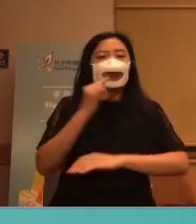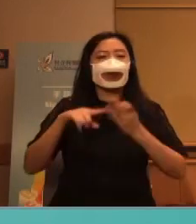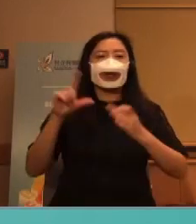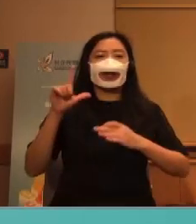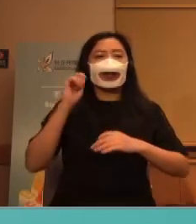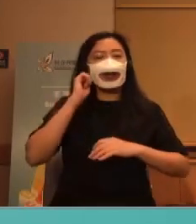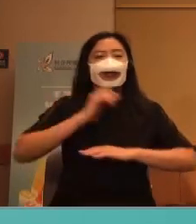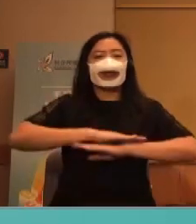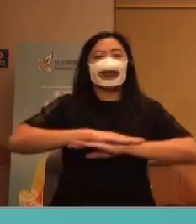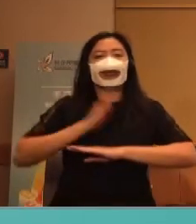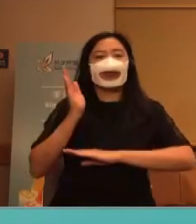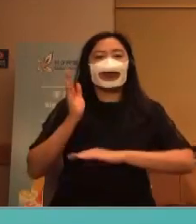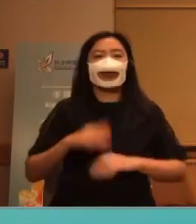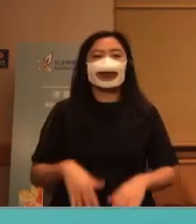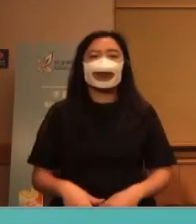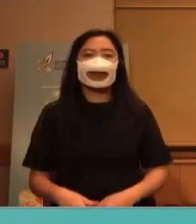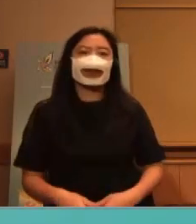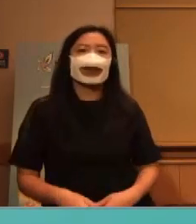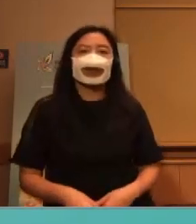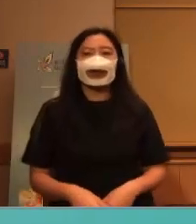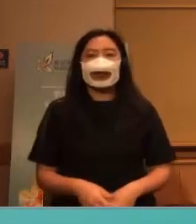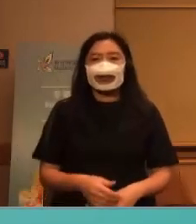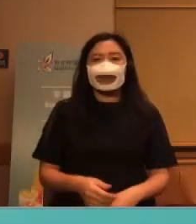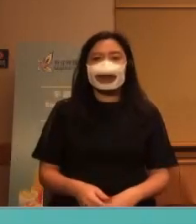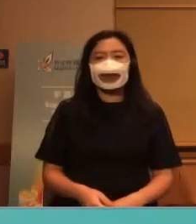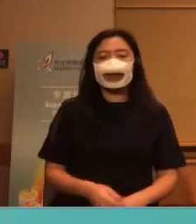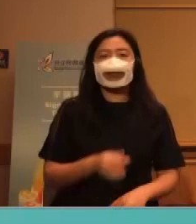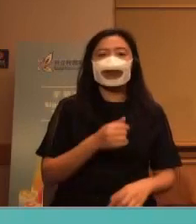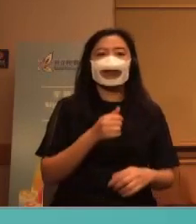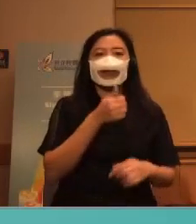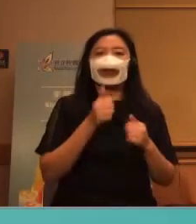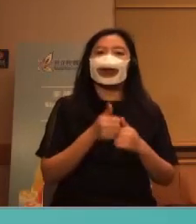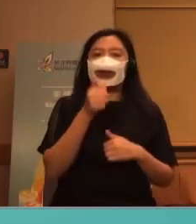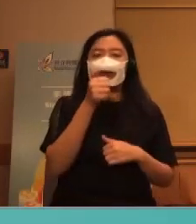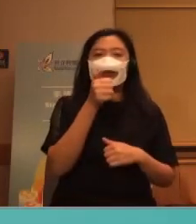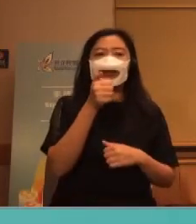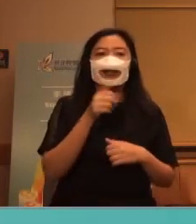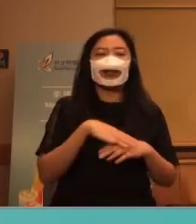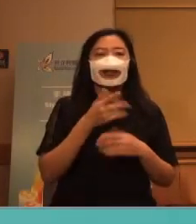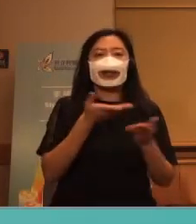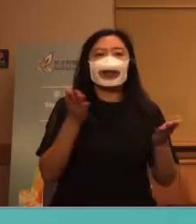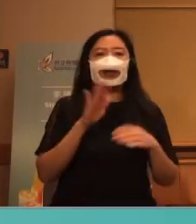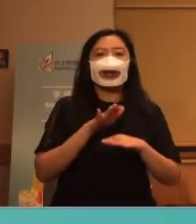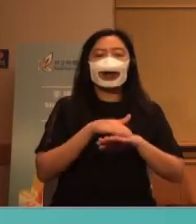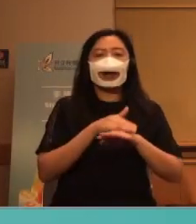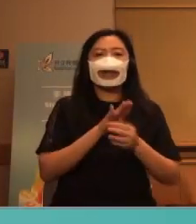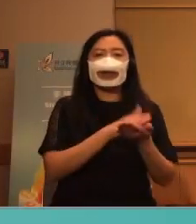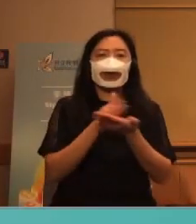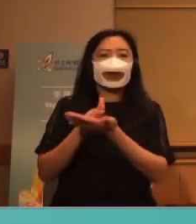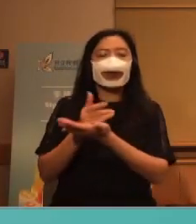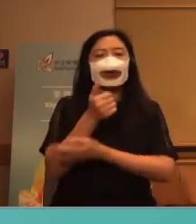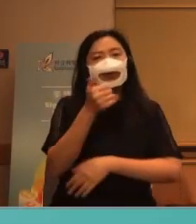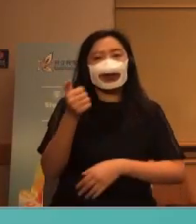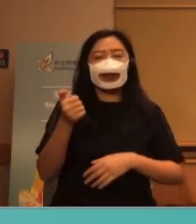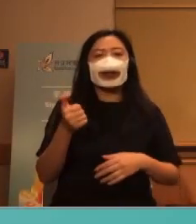Well, thank you, Dorothy. And thank you to all the presenters just now. It was fascinating to see your